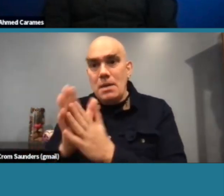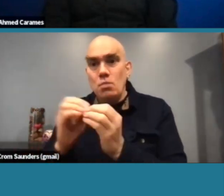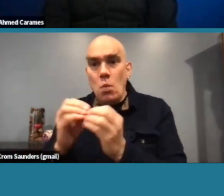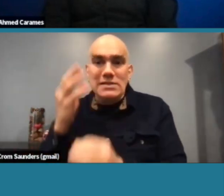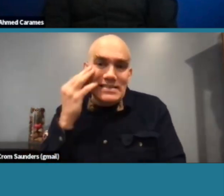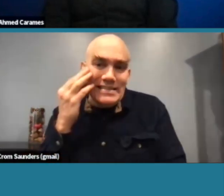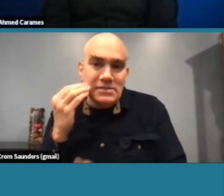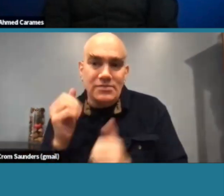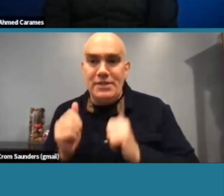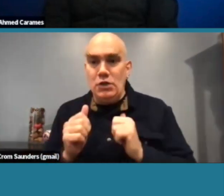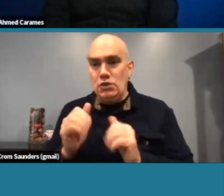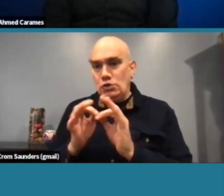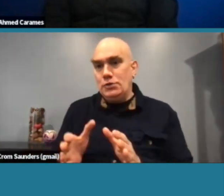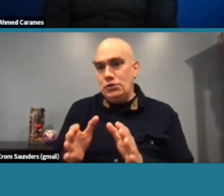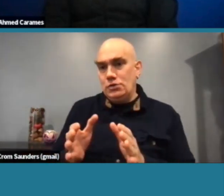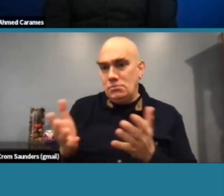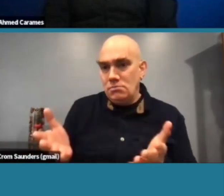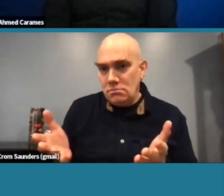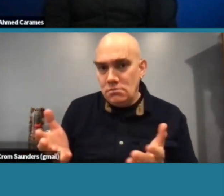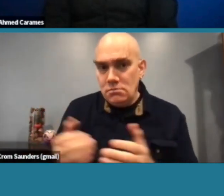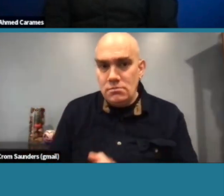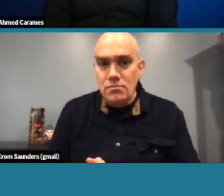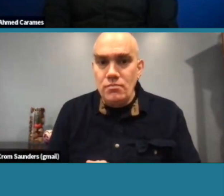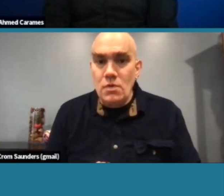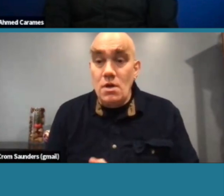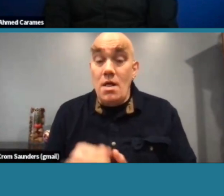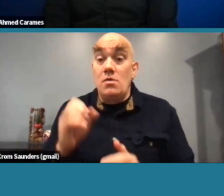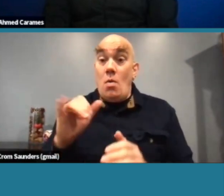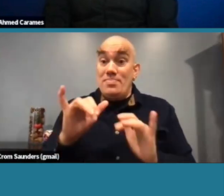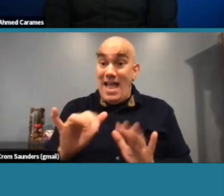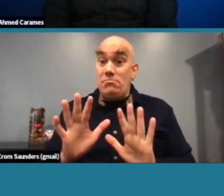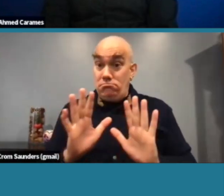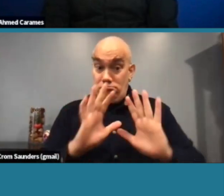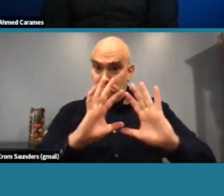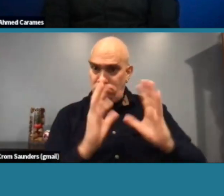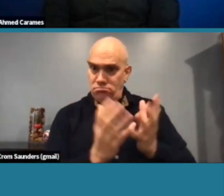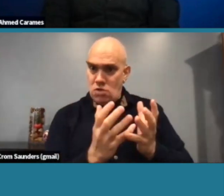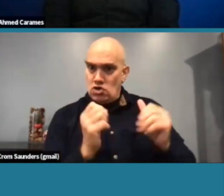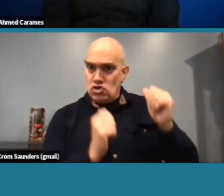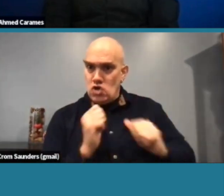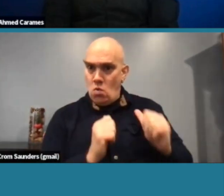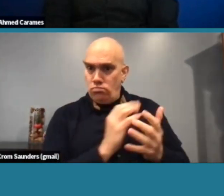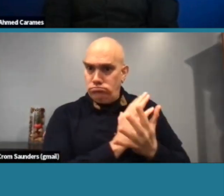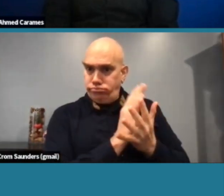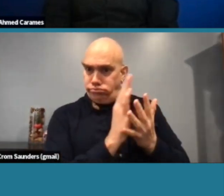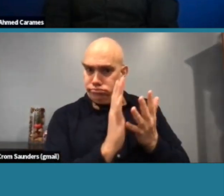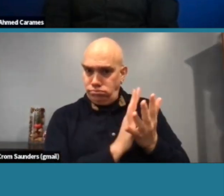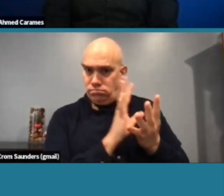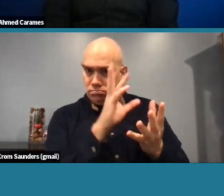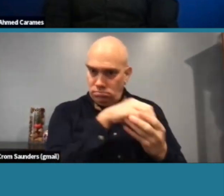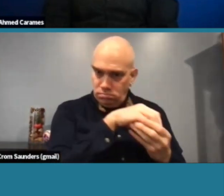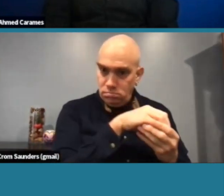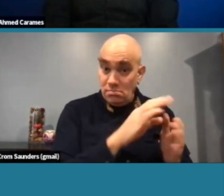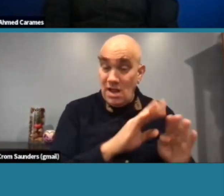becoming dazzles, or maybe interpreters that are new to theater that want to get that experience. They can also work with dazzles.